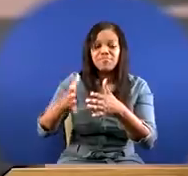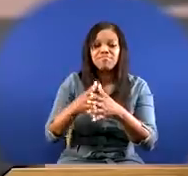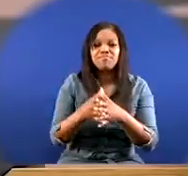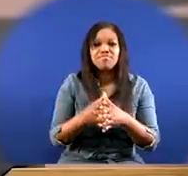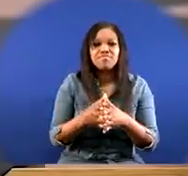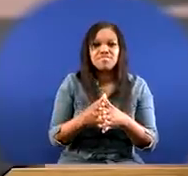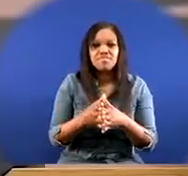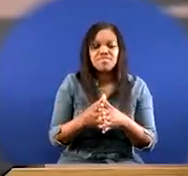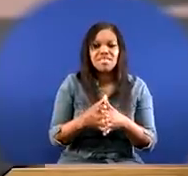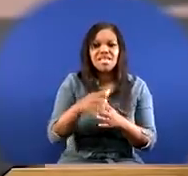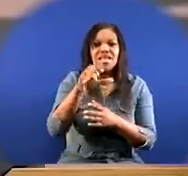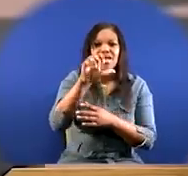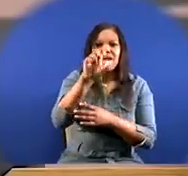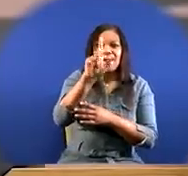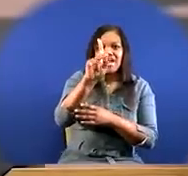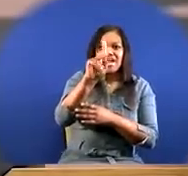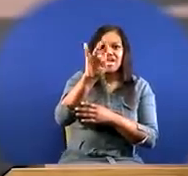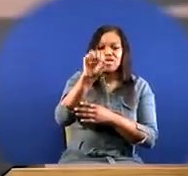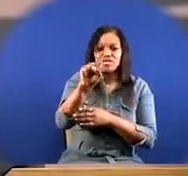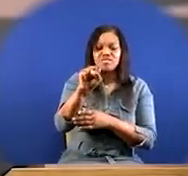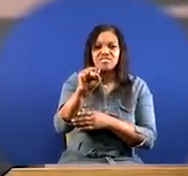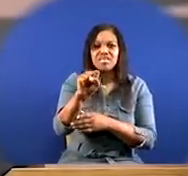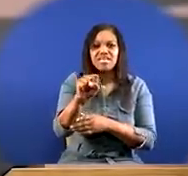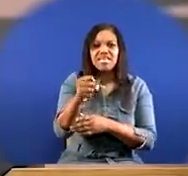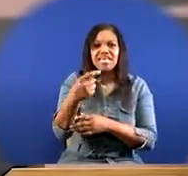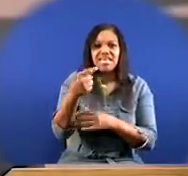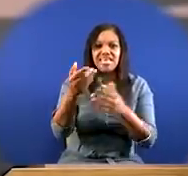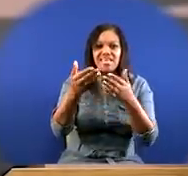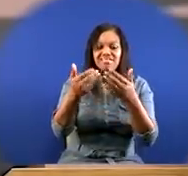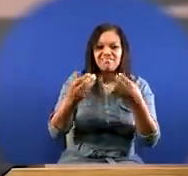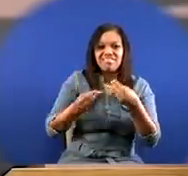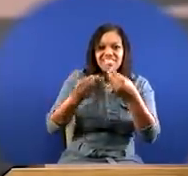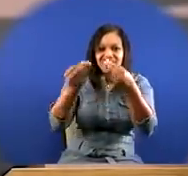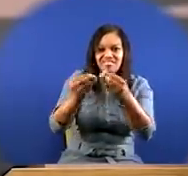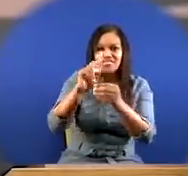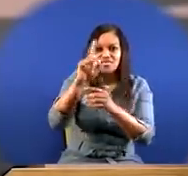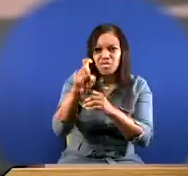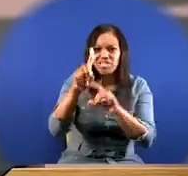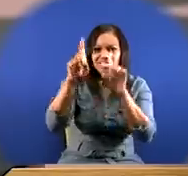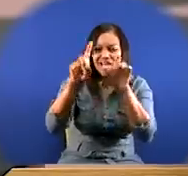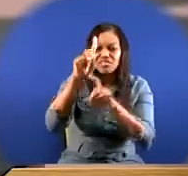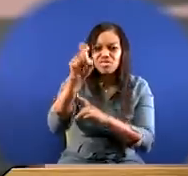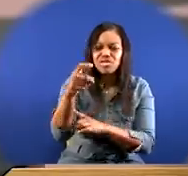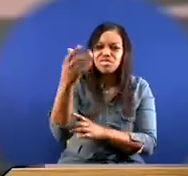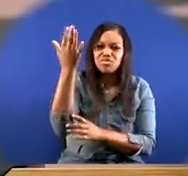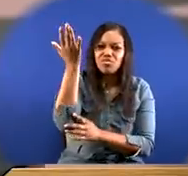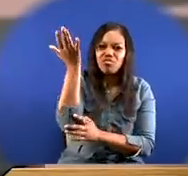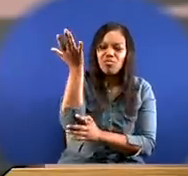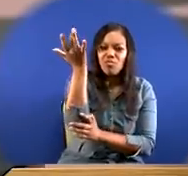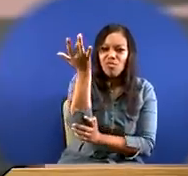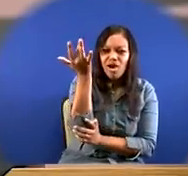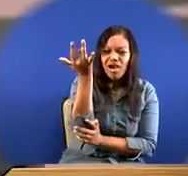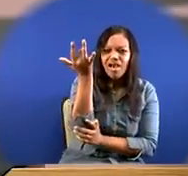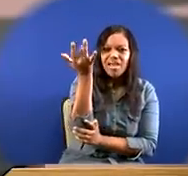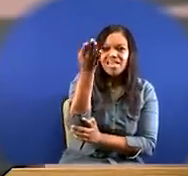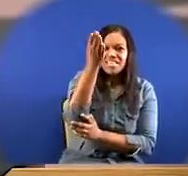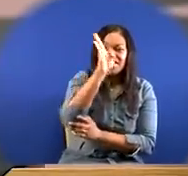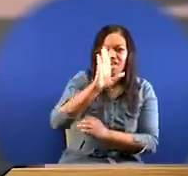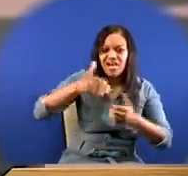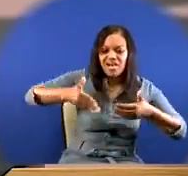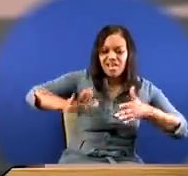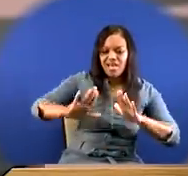Preachers, Samuel Kyle raised the question, why was it that God let